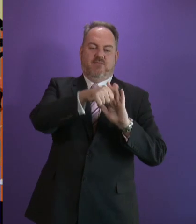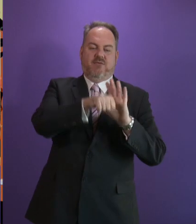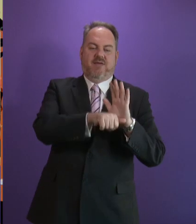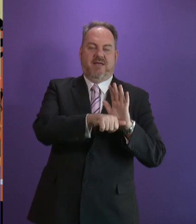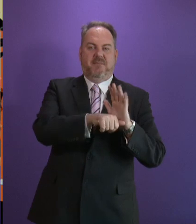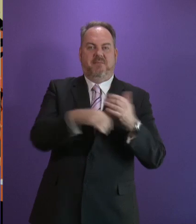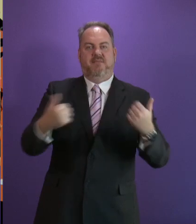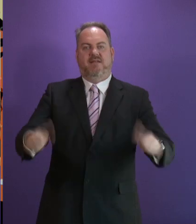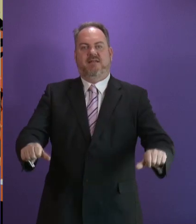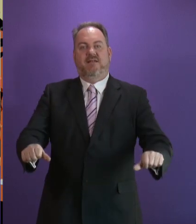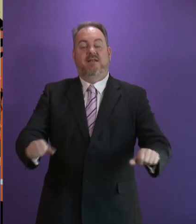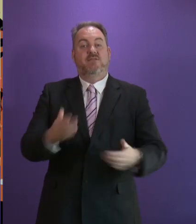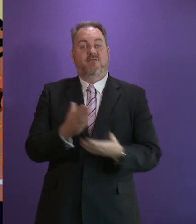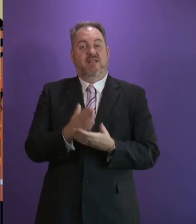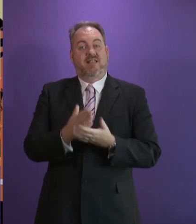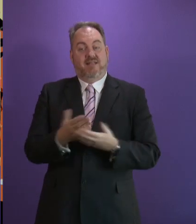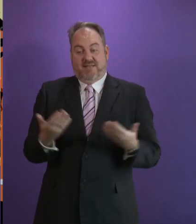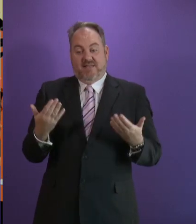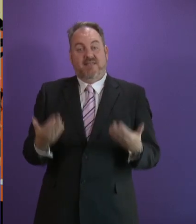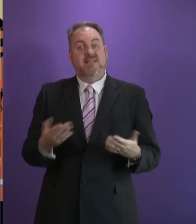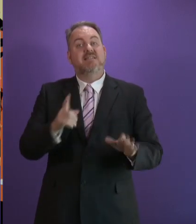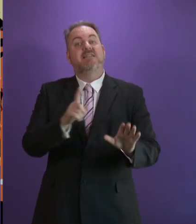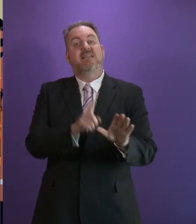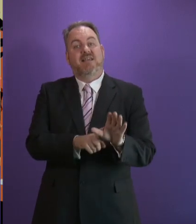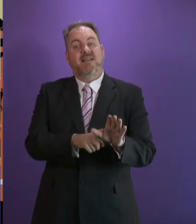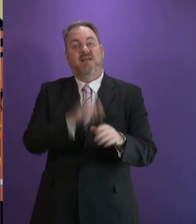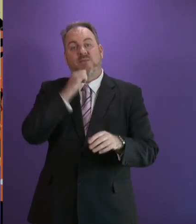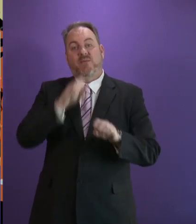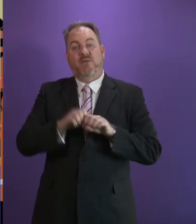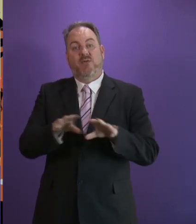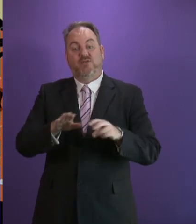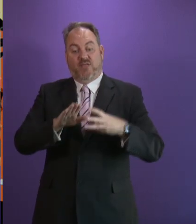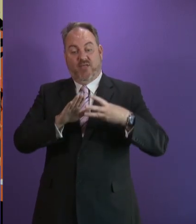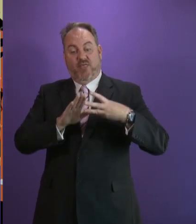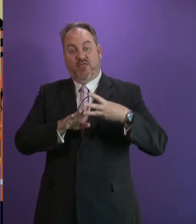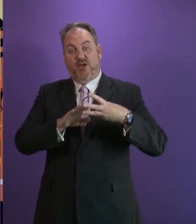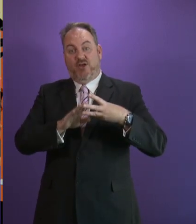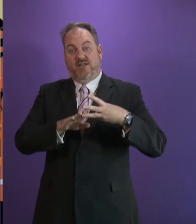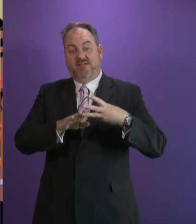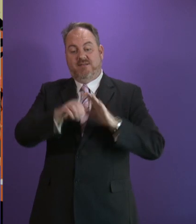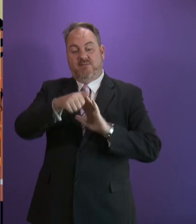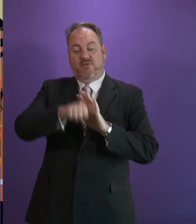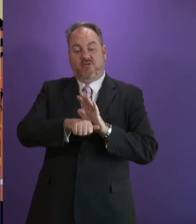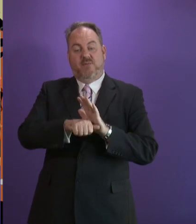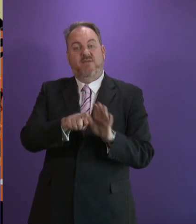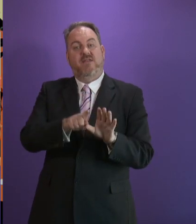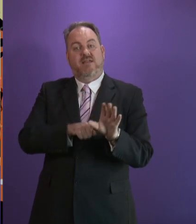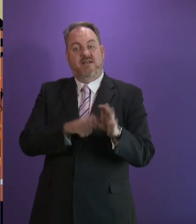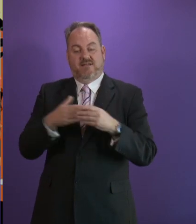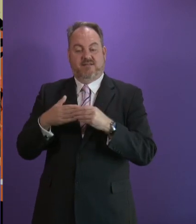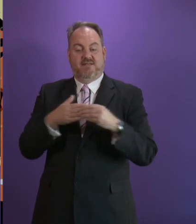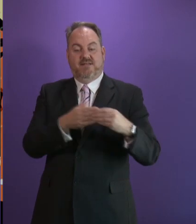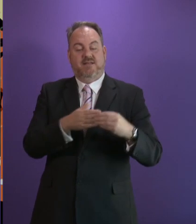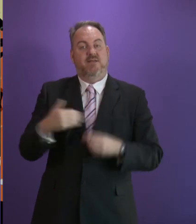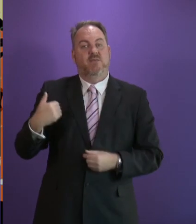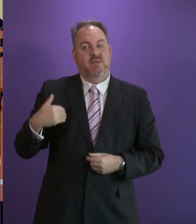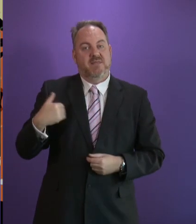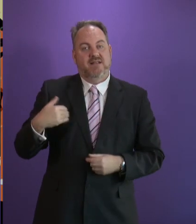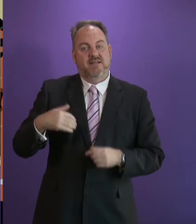So I'm just going to say that this year we are just about to launch the third Young Women Lead program, and we are doing things slightly